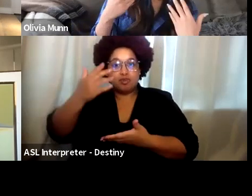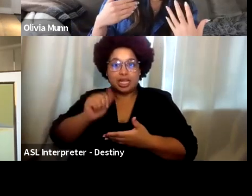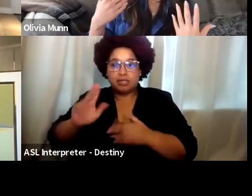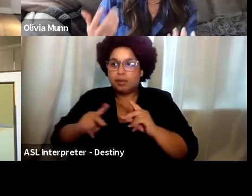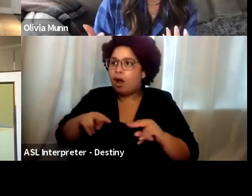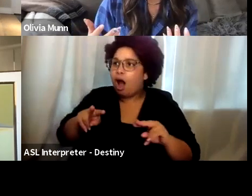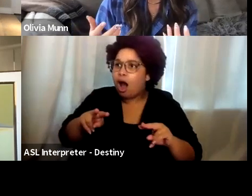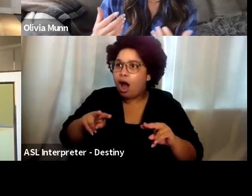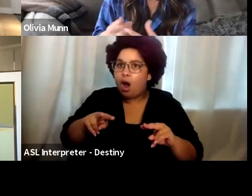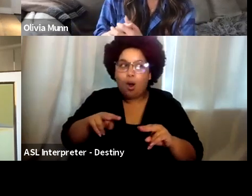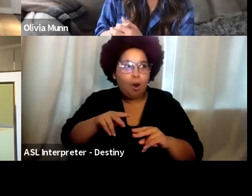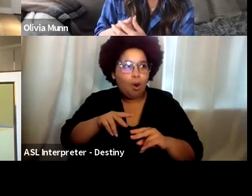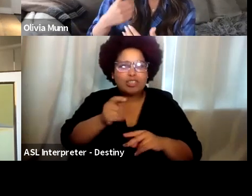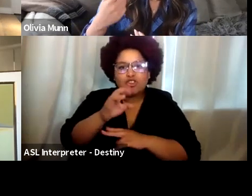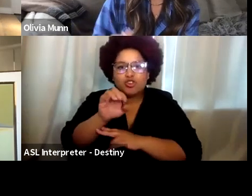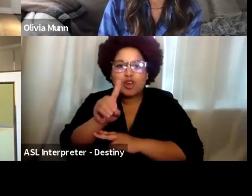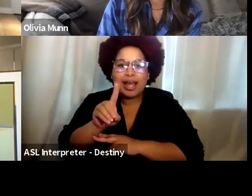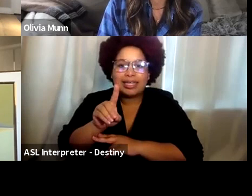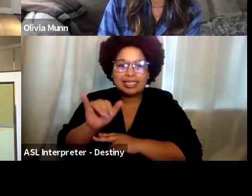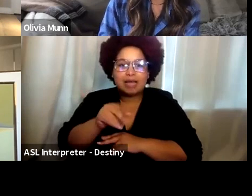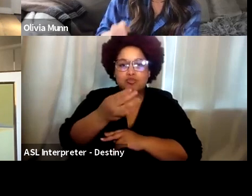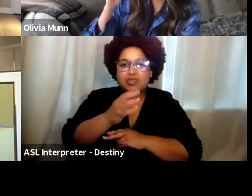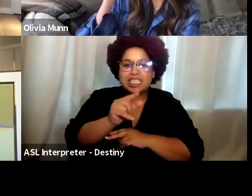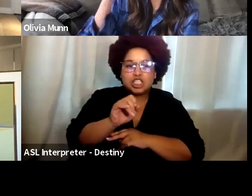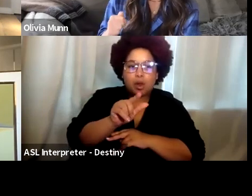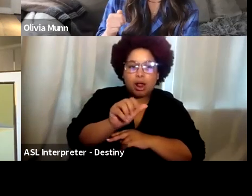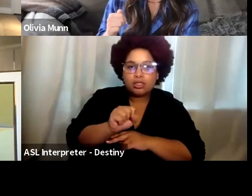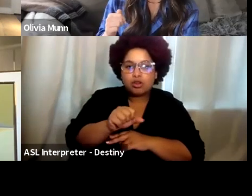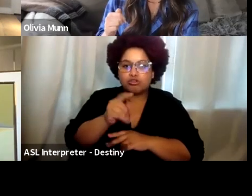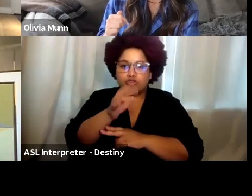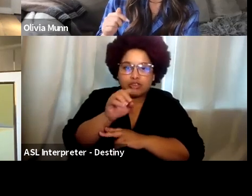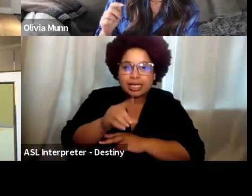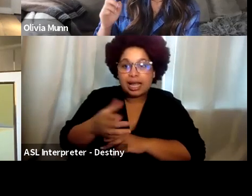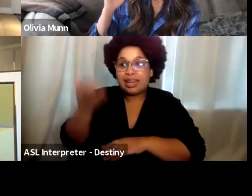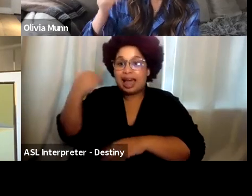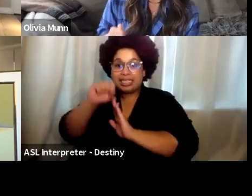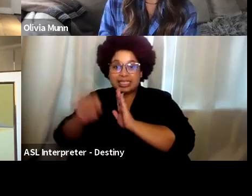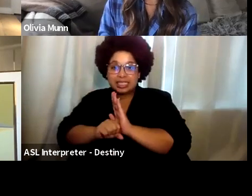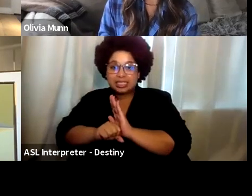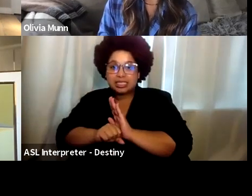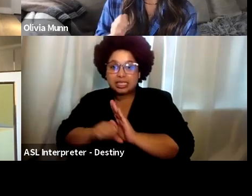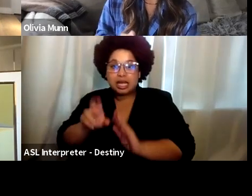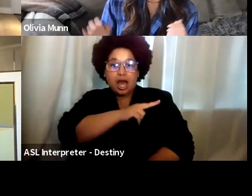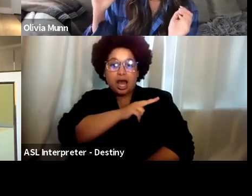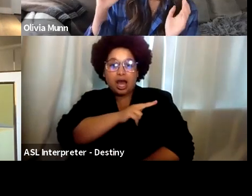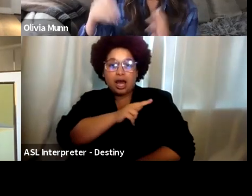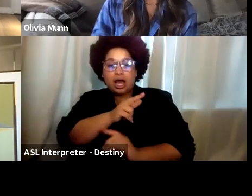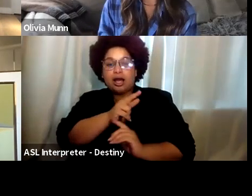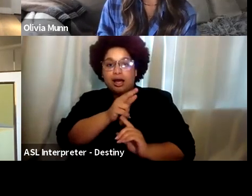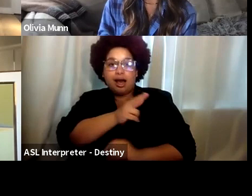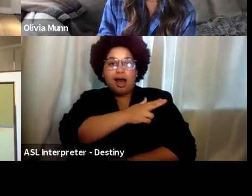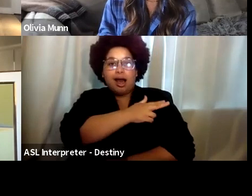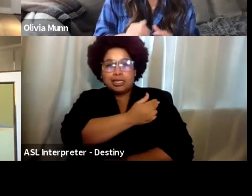people start to think it's a trend, the same way that procedurals are a trend. Or, hey, you know what, last season, hospital dramas were really big. Let's do a bunch